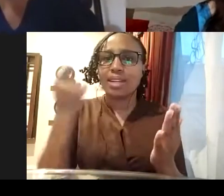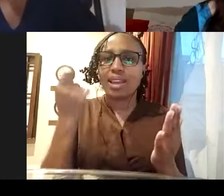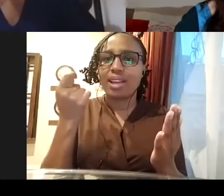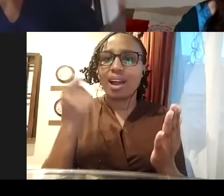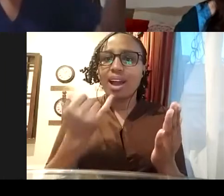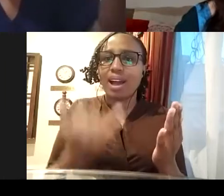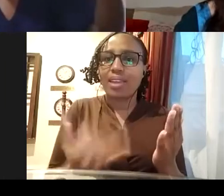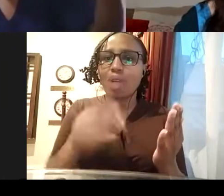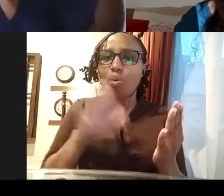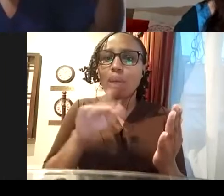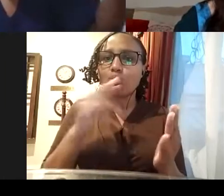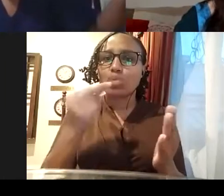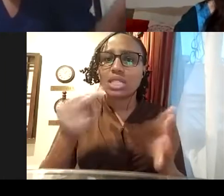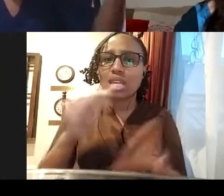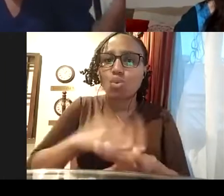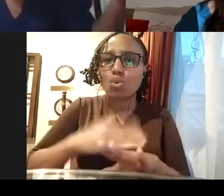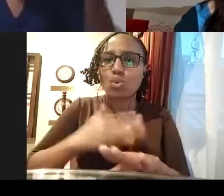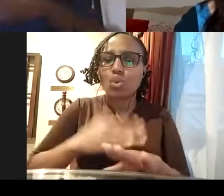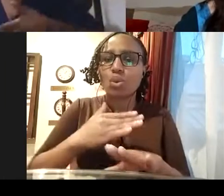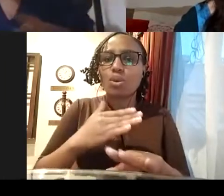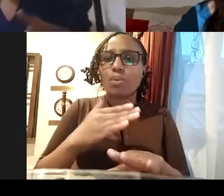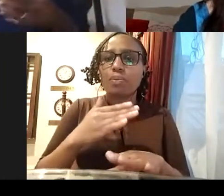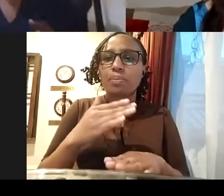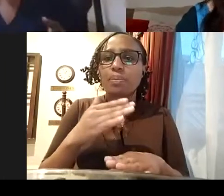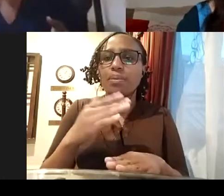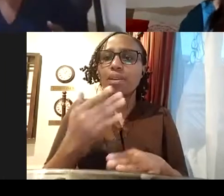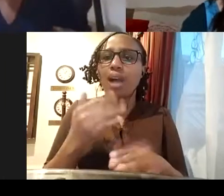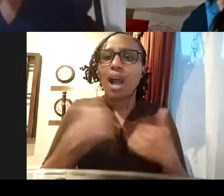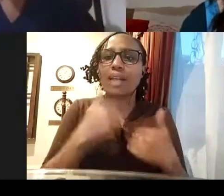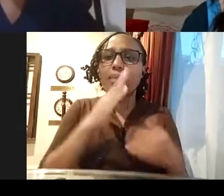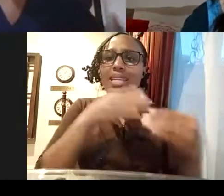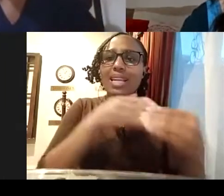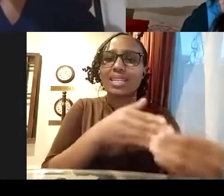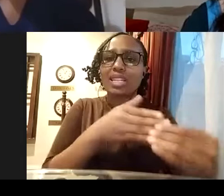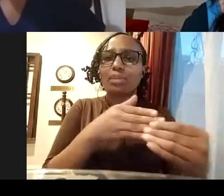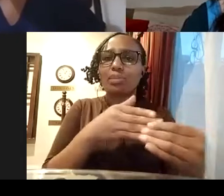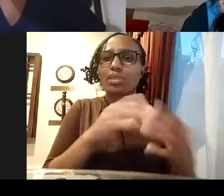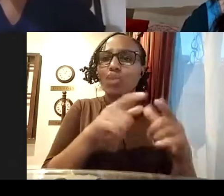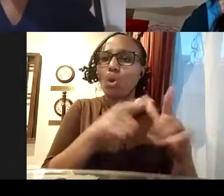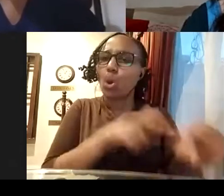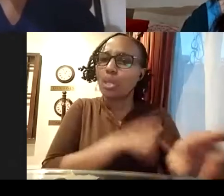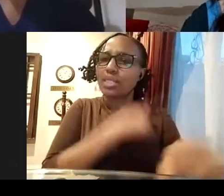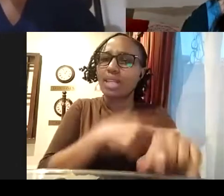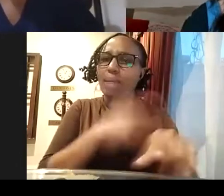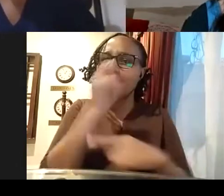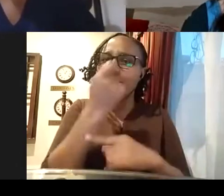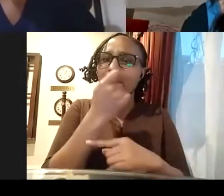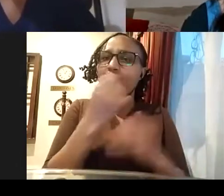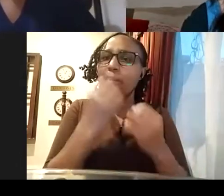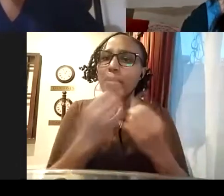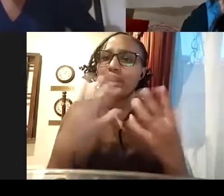Kikuyu, who is the tribe that has been in leadership for the longest time in Kenya. So there's so many things that were working against